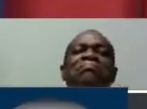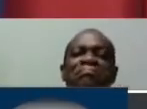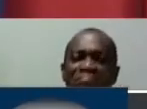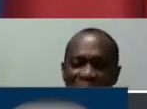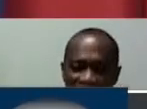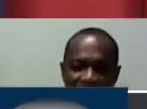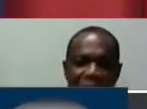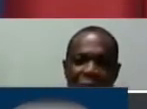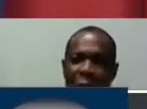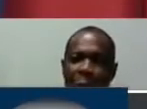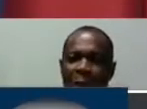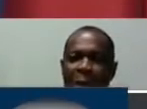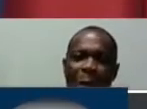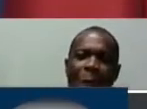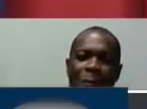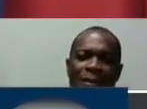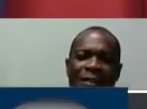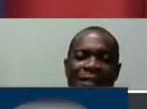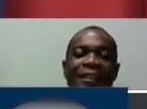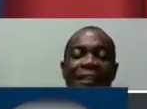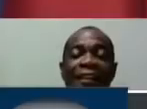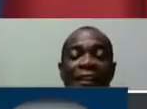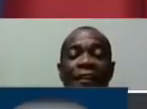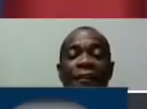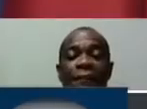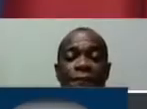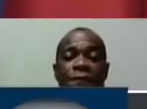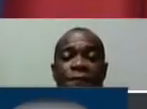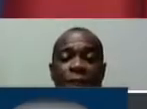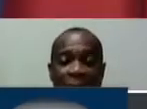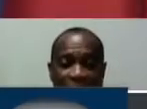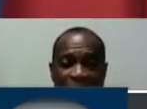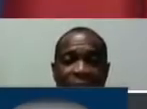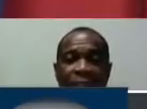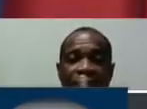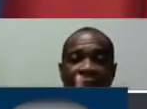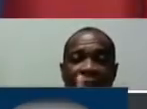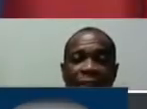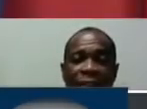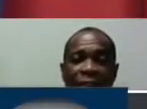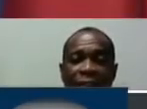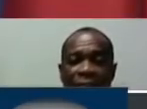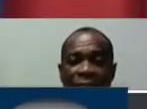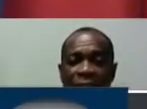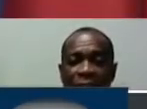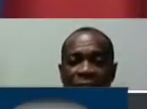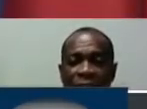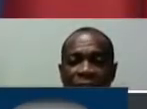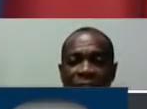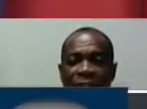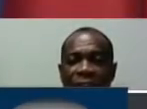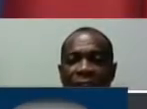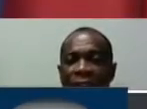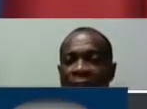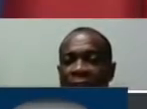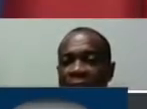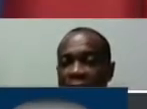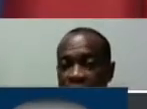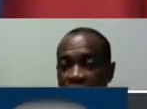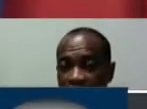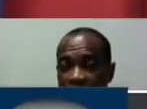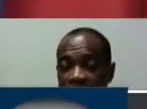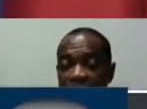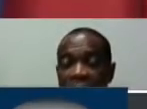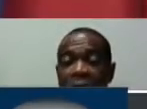verification this week, but then when we did a quick assessment, there were some additional features we wanted to add to it. What we envisage,